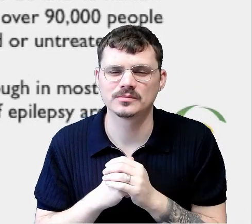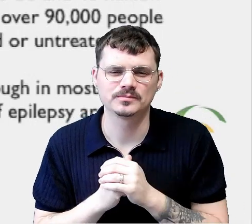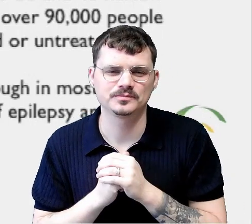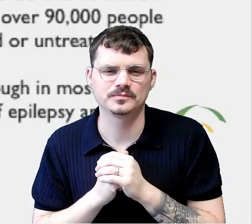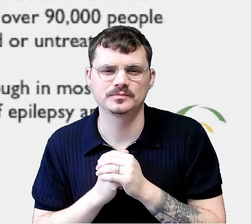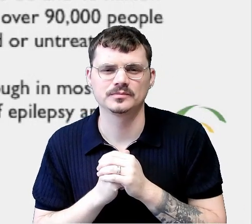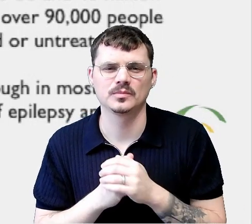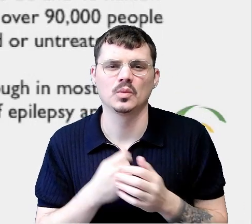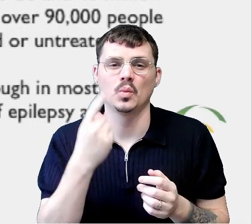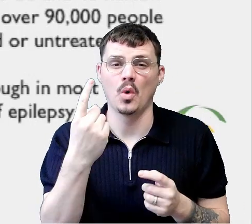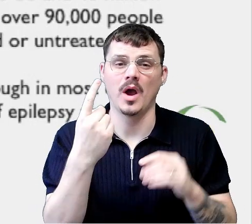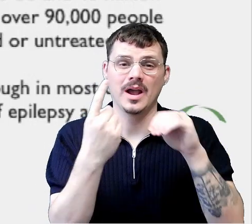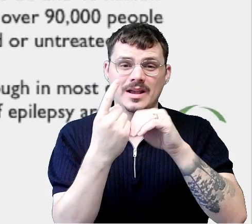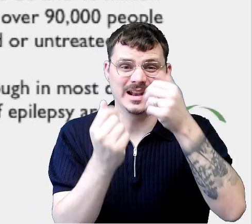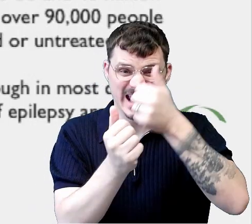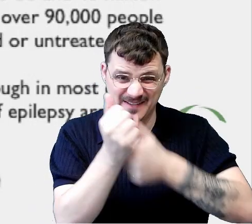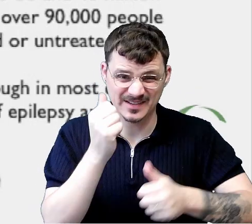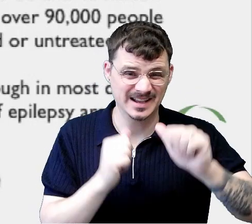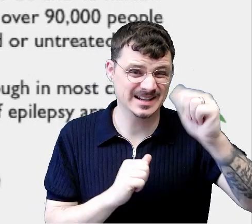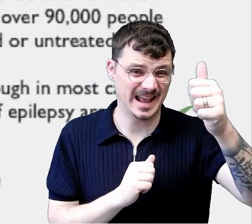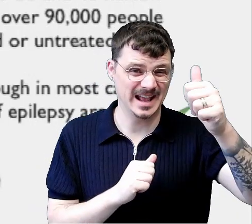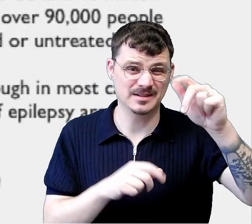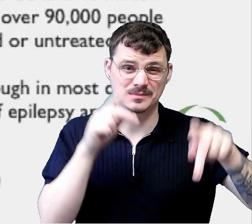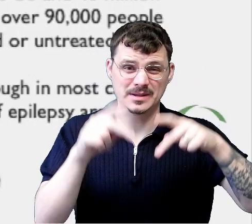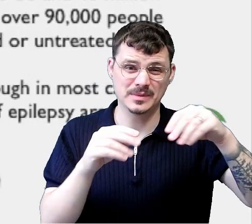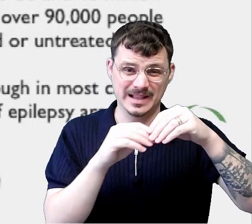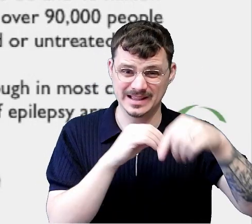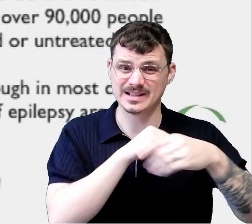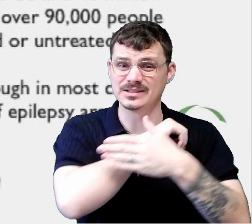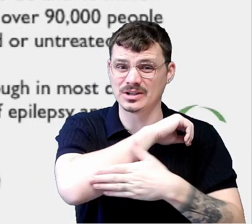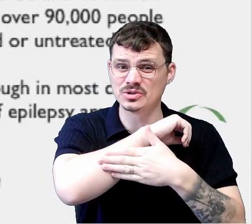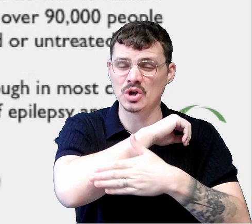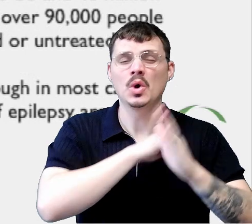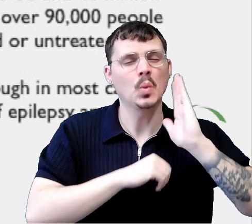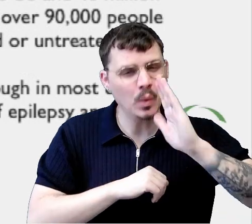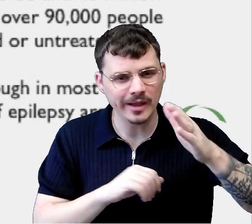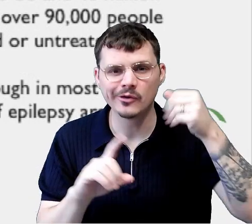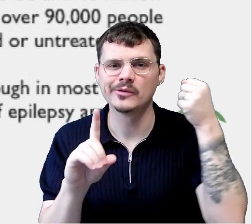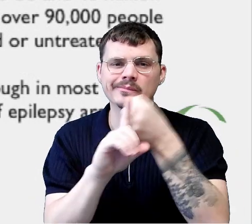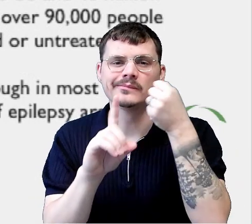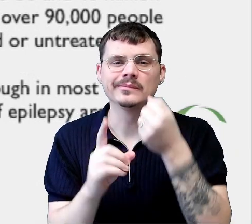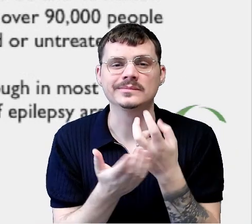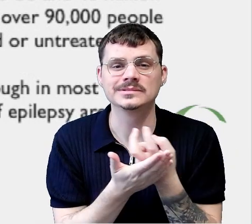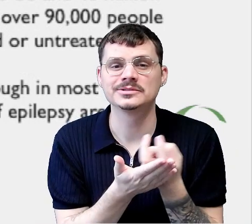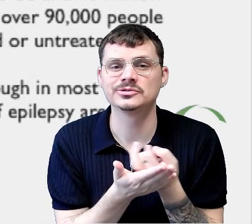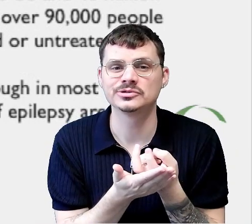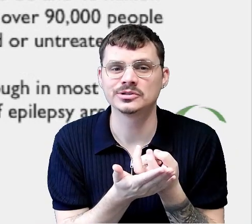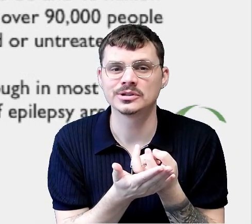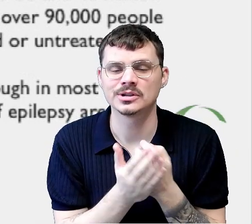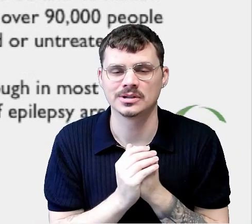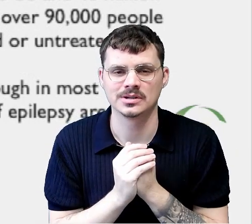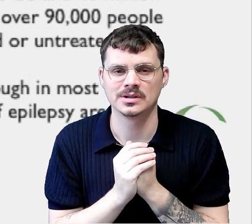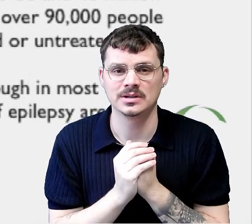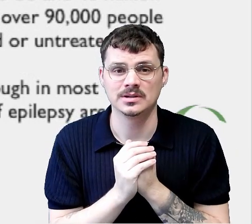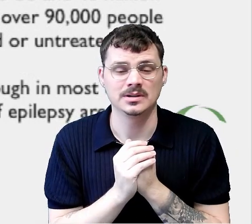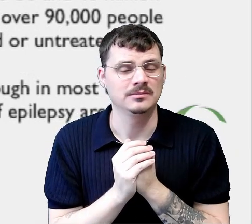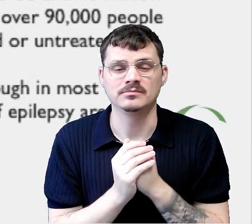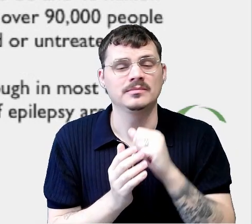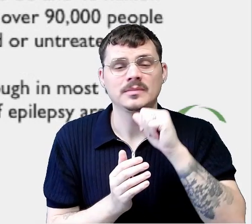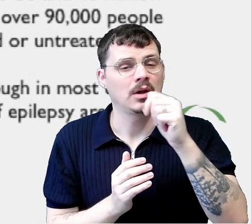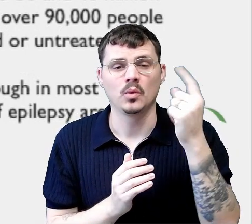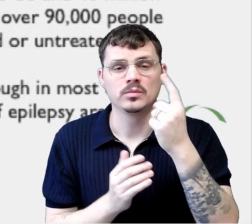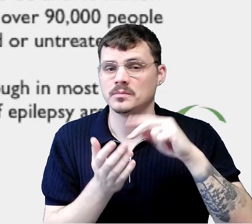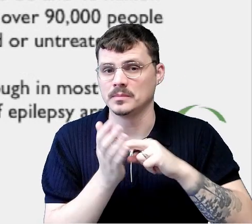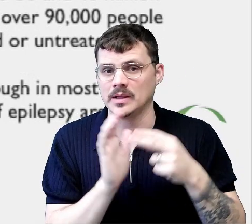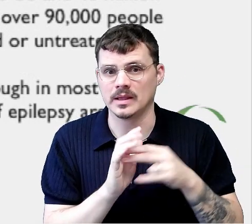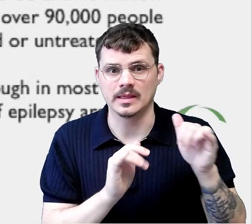1 in every 10 people in this country will have a seizure at some point in their life. That does not necessarily mean